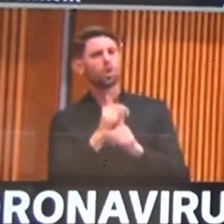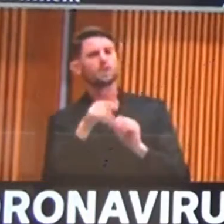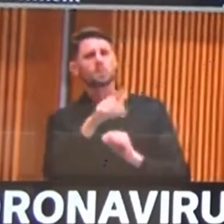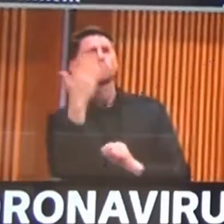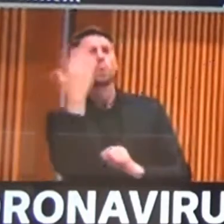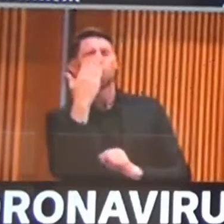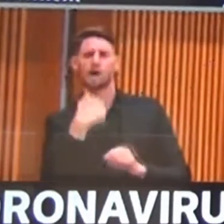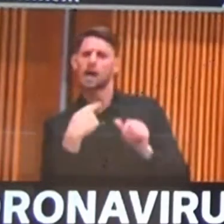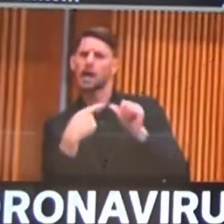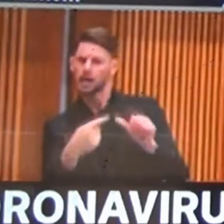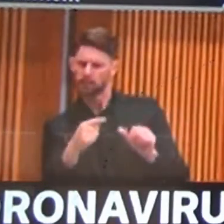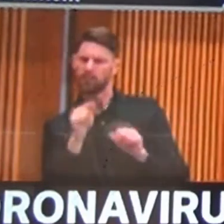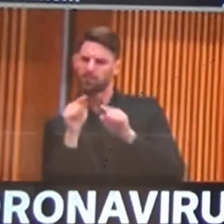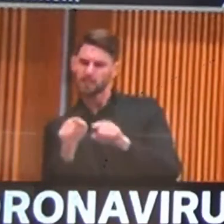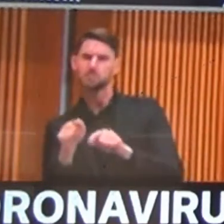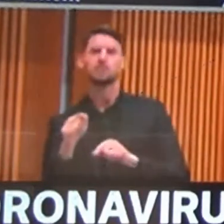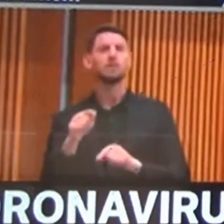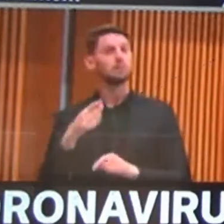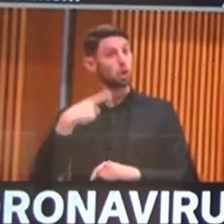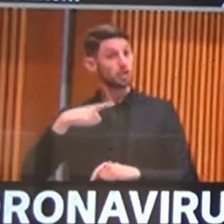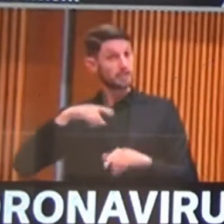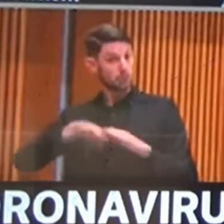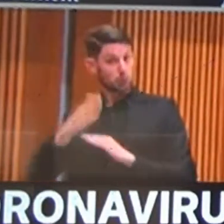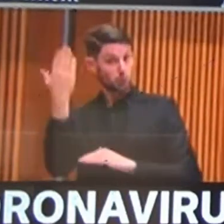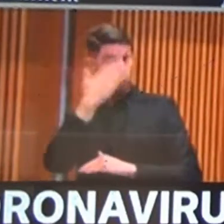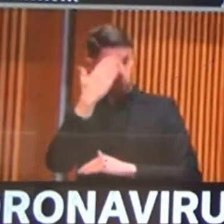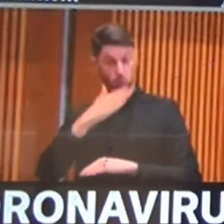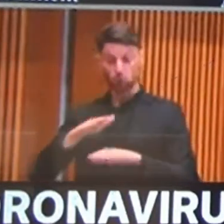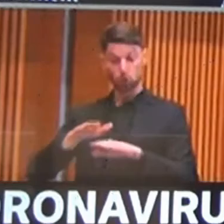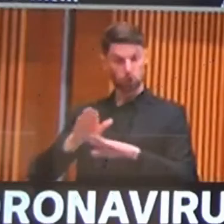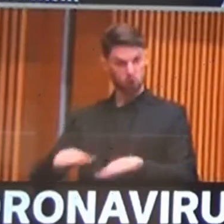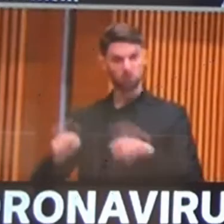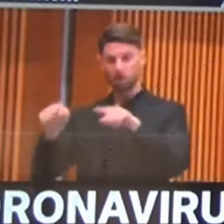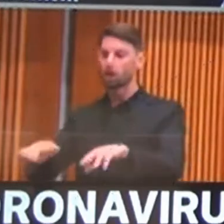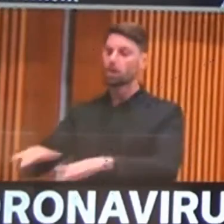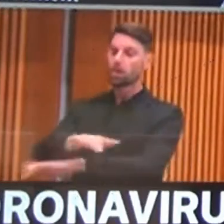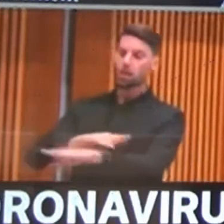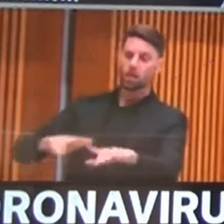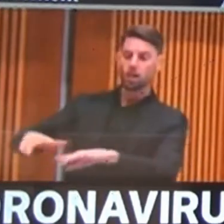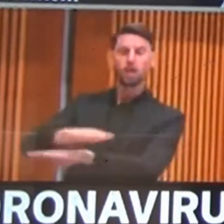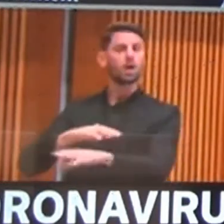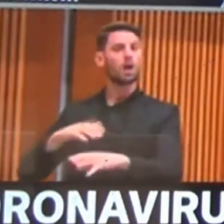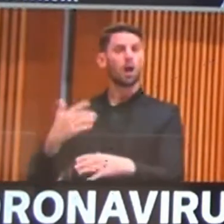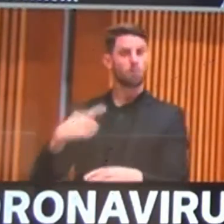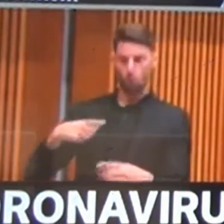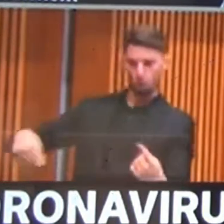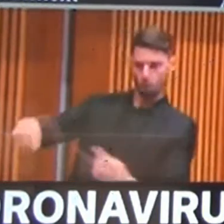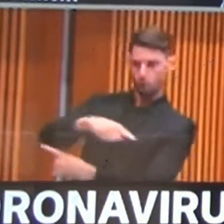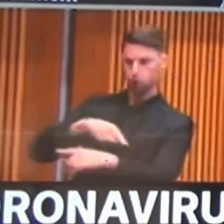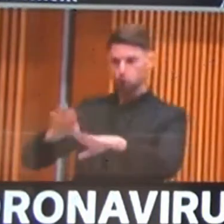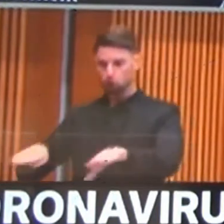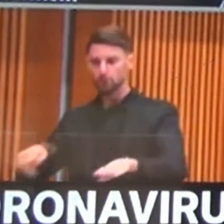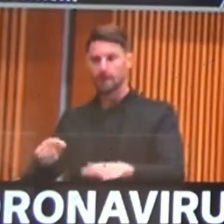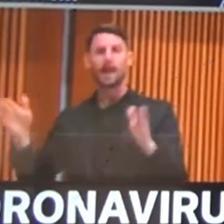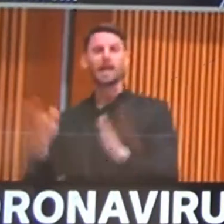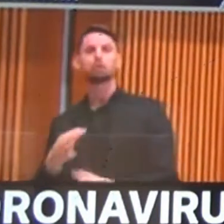because they may be less exposed to adults than might otherwise be the case if they were out with their parents shopping